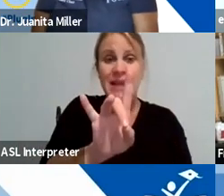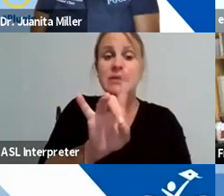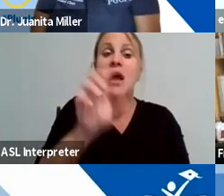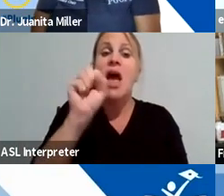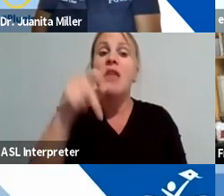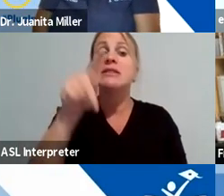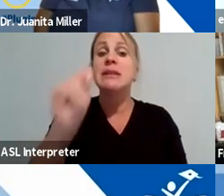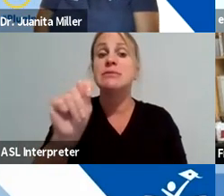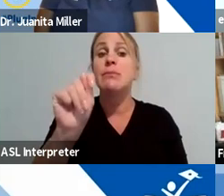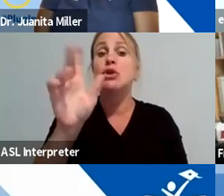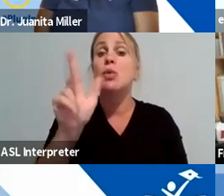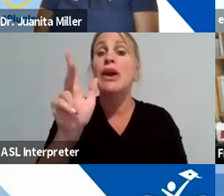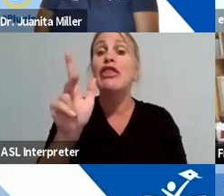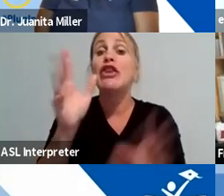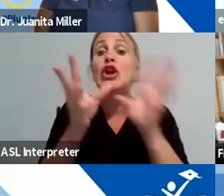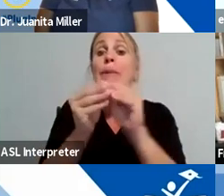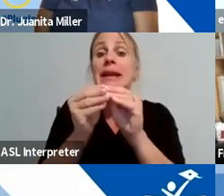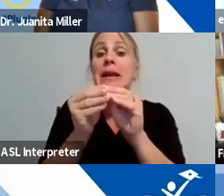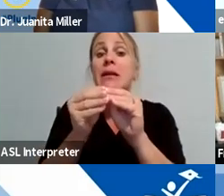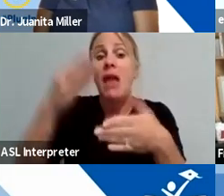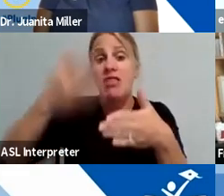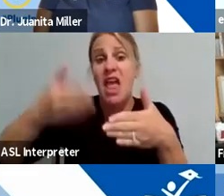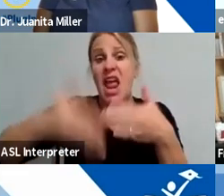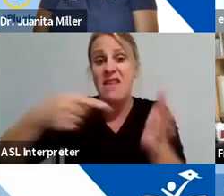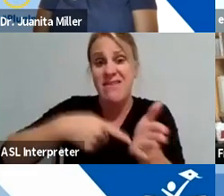September 23rd meeting at the end of this month.